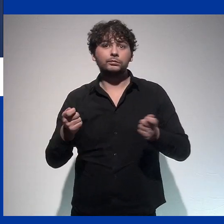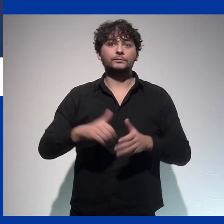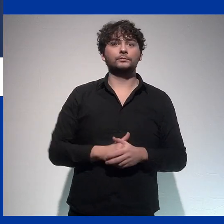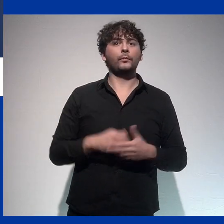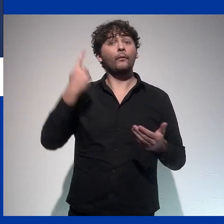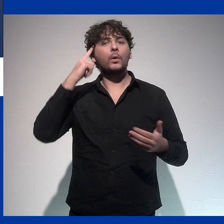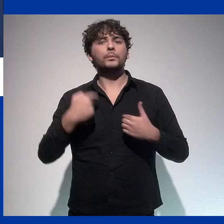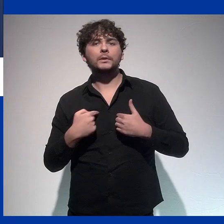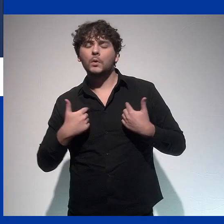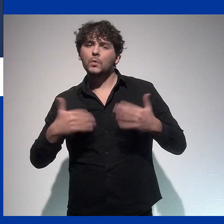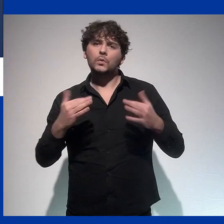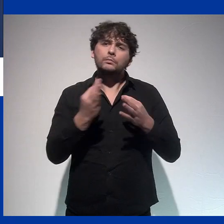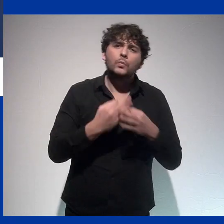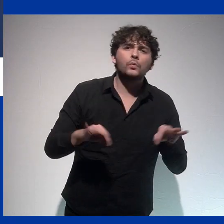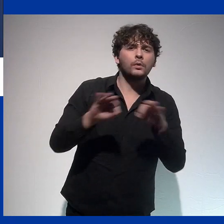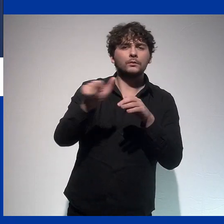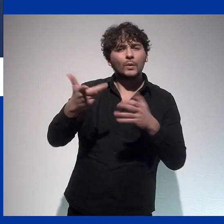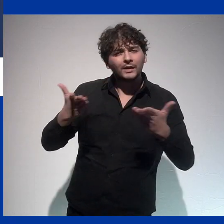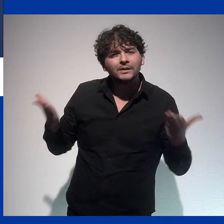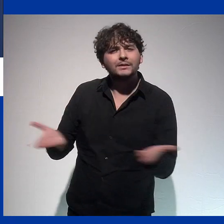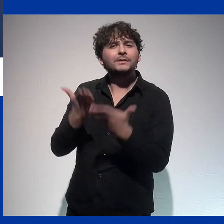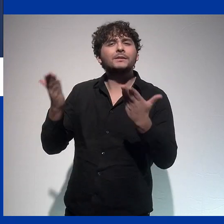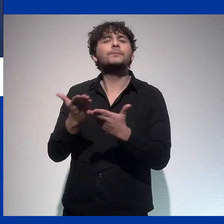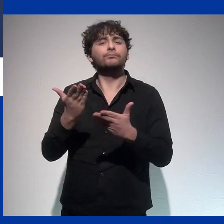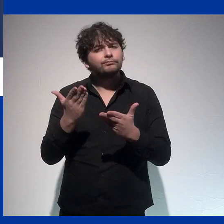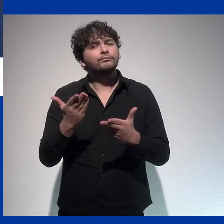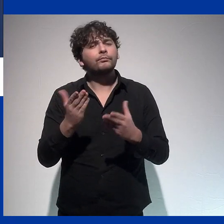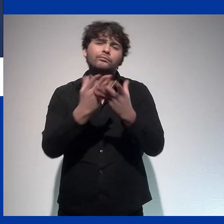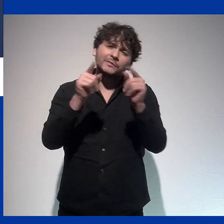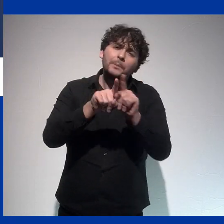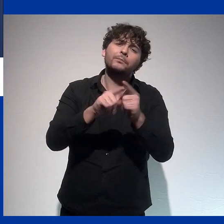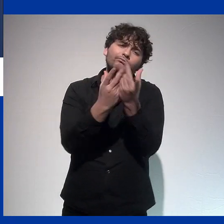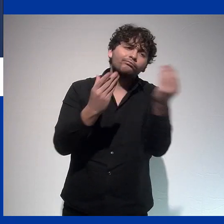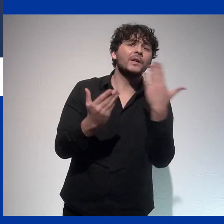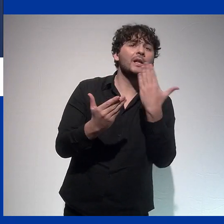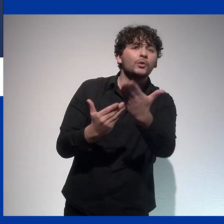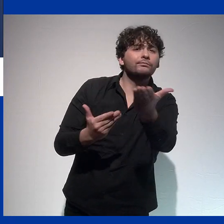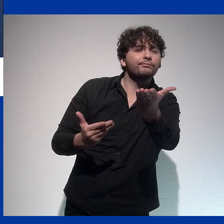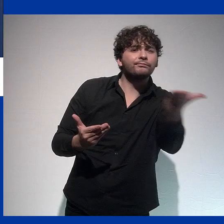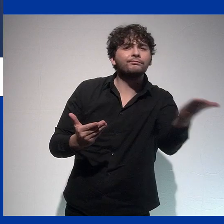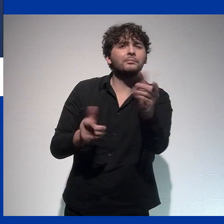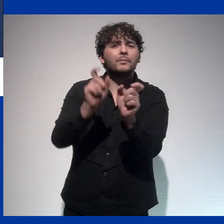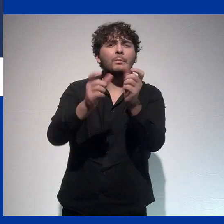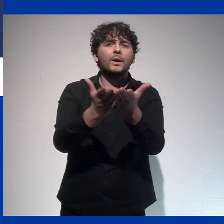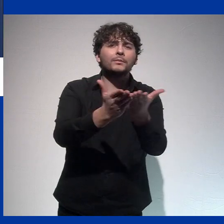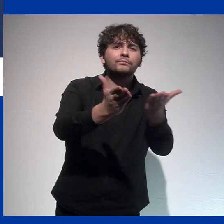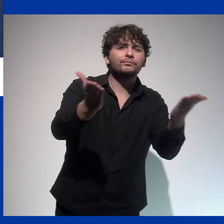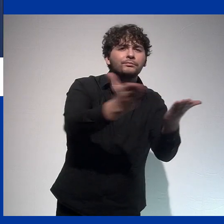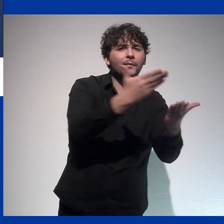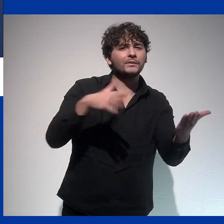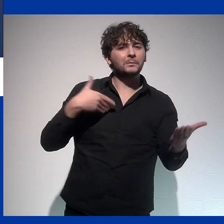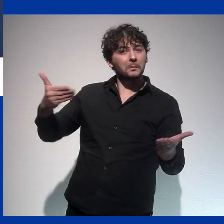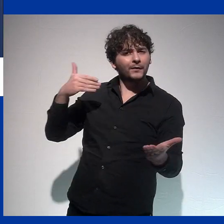for? Well, for the boost to continue, of course. And I would also like to say thank you very much to the